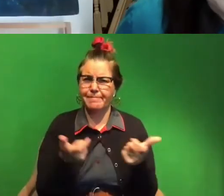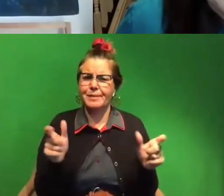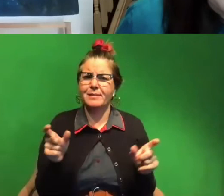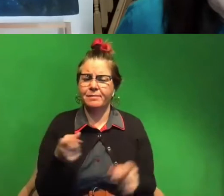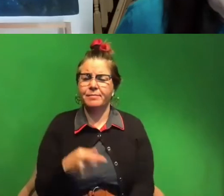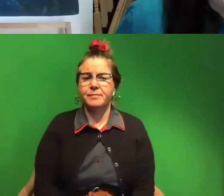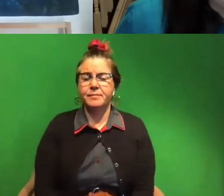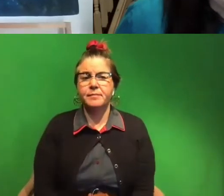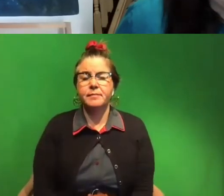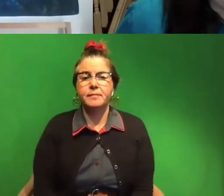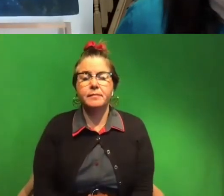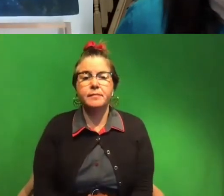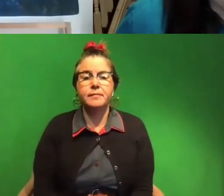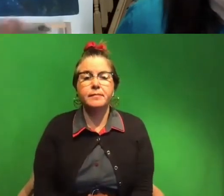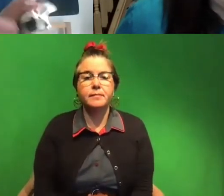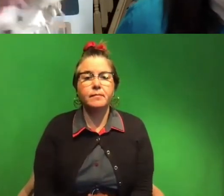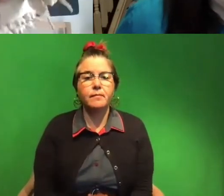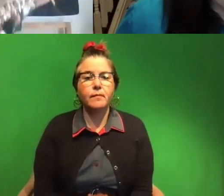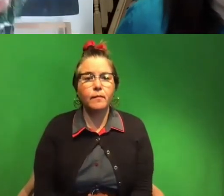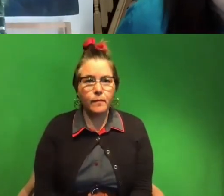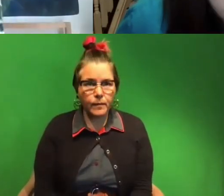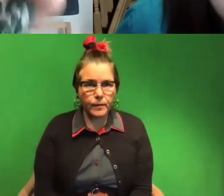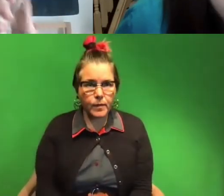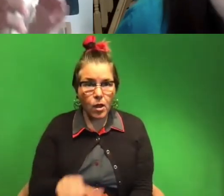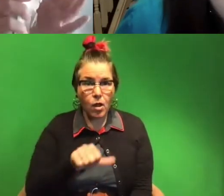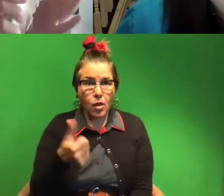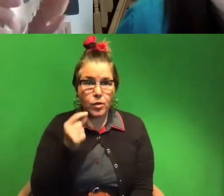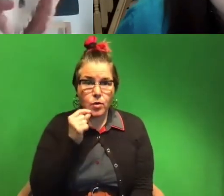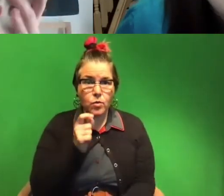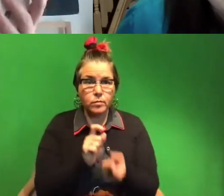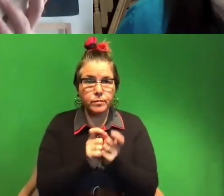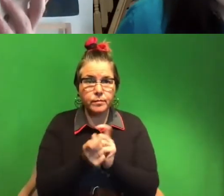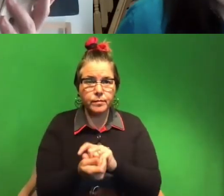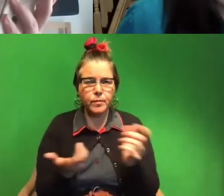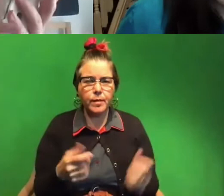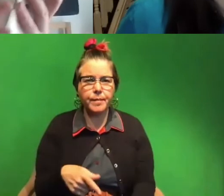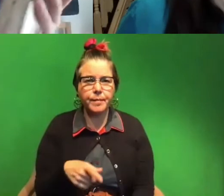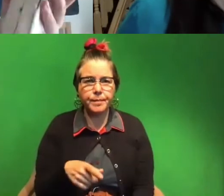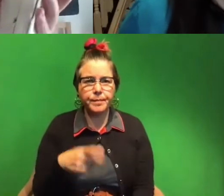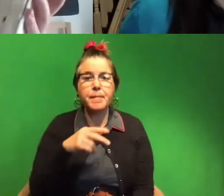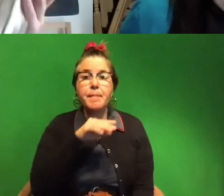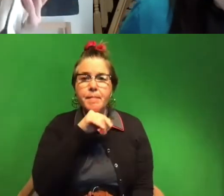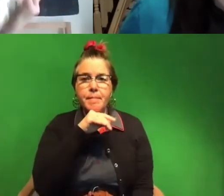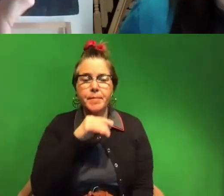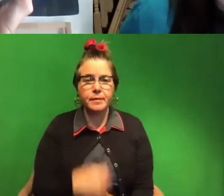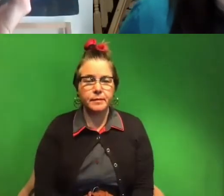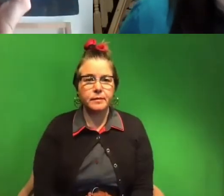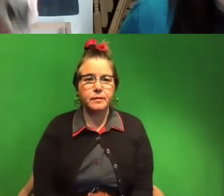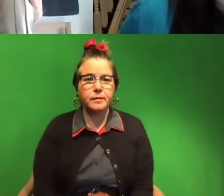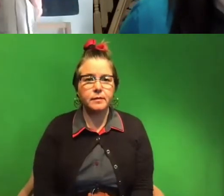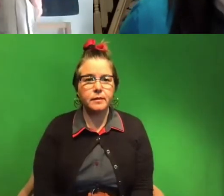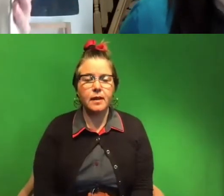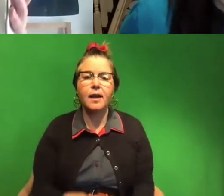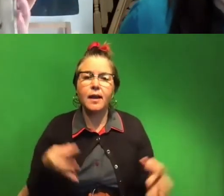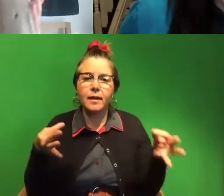change. But some other cool changes. So here's a pig. And I can tell you it's